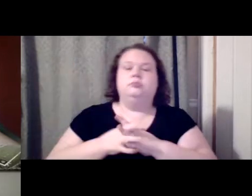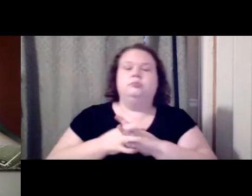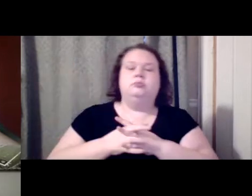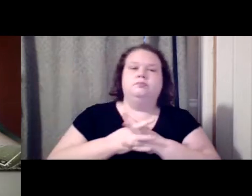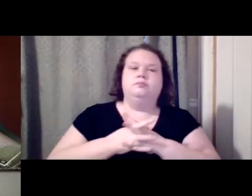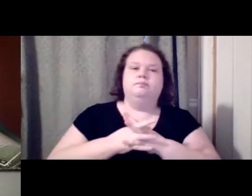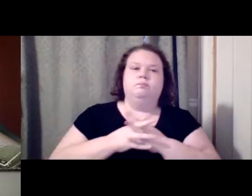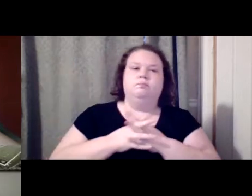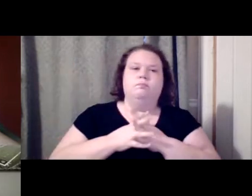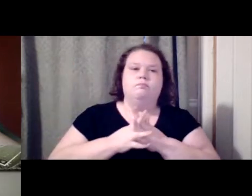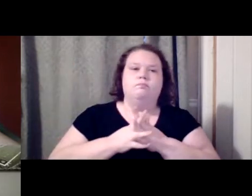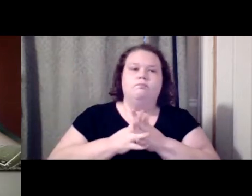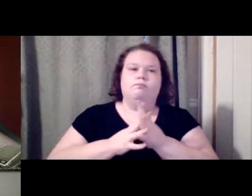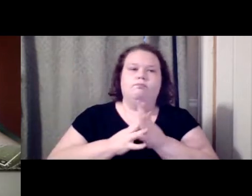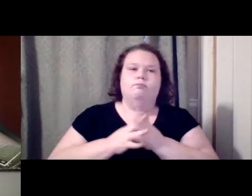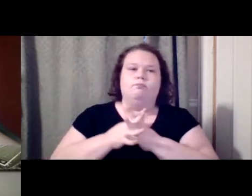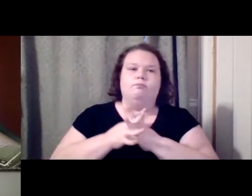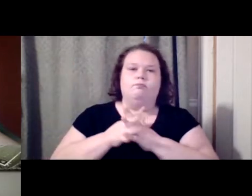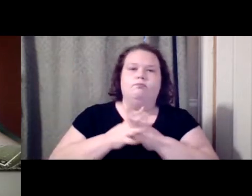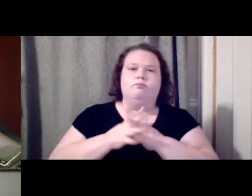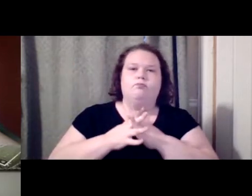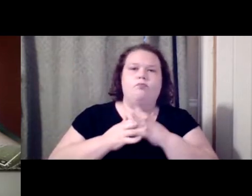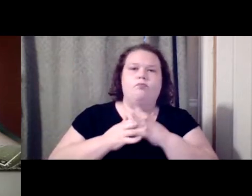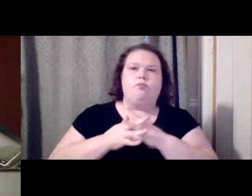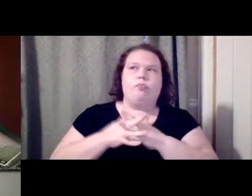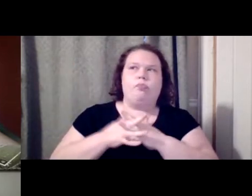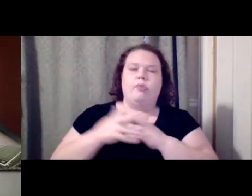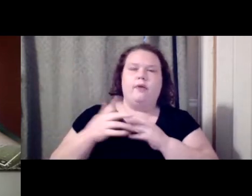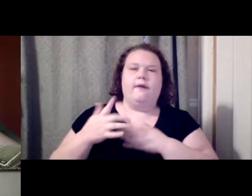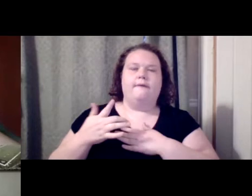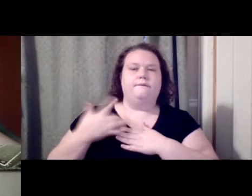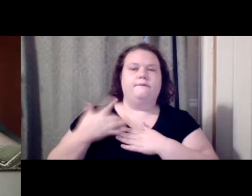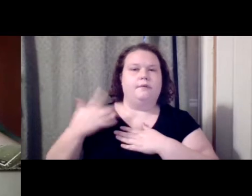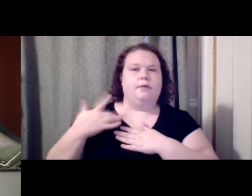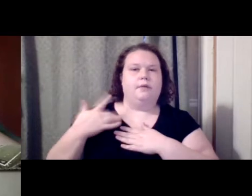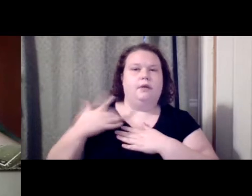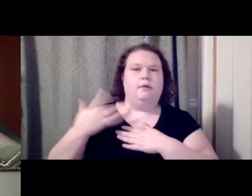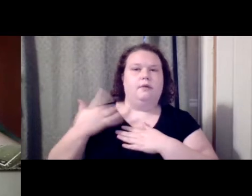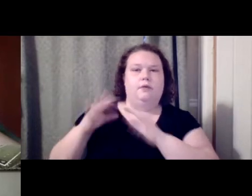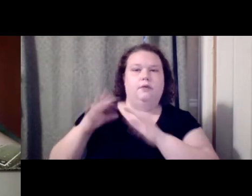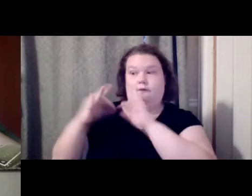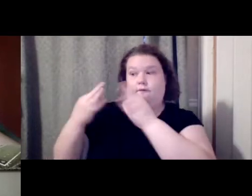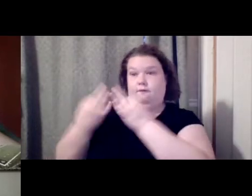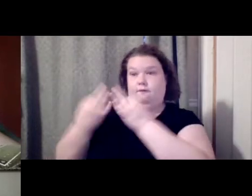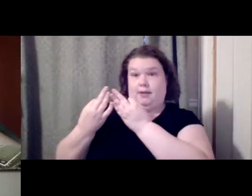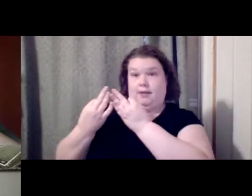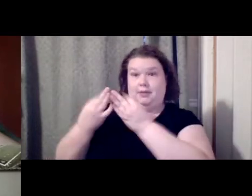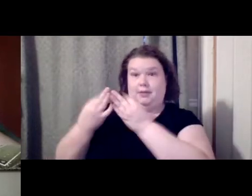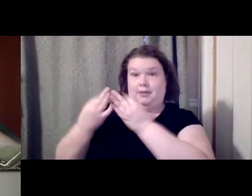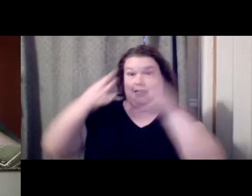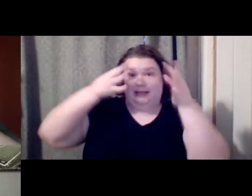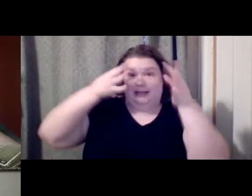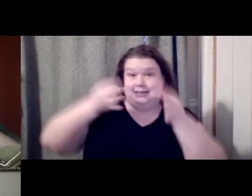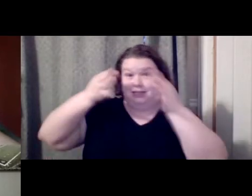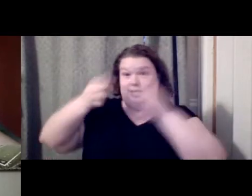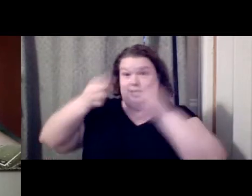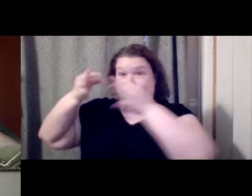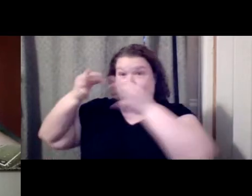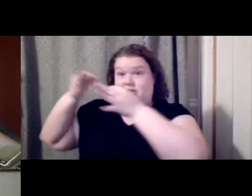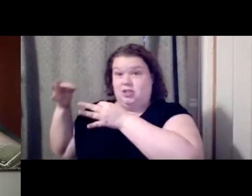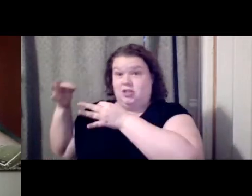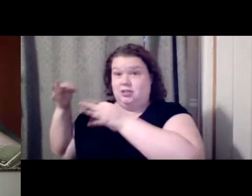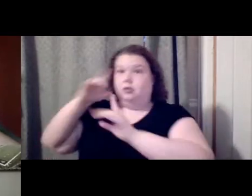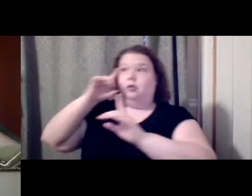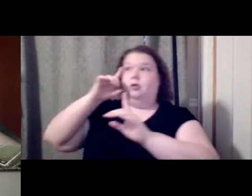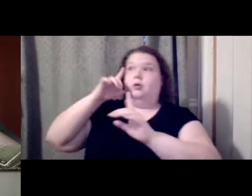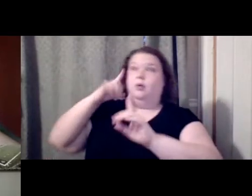the decision processes that families go through are aiming toward that high school experience. All the deliveries